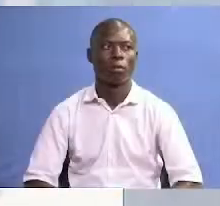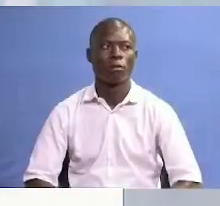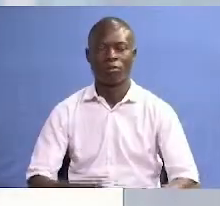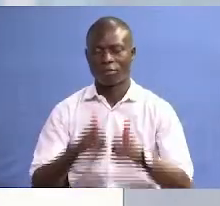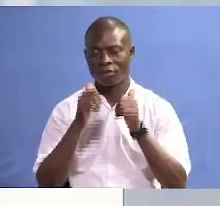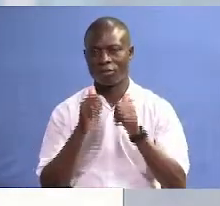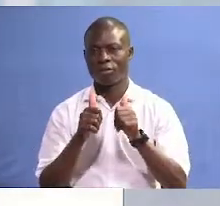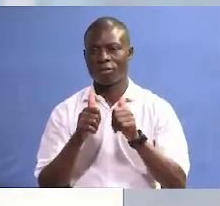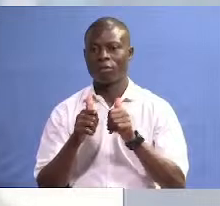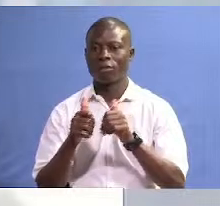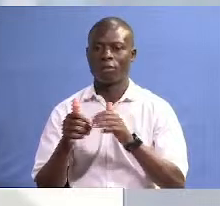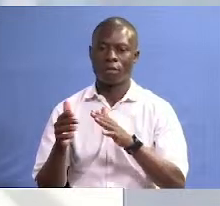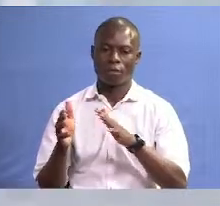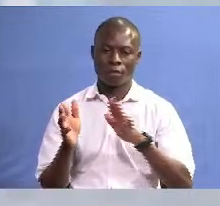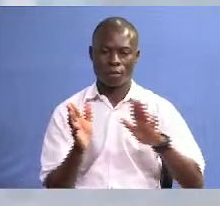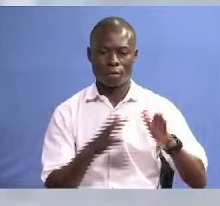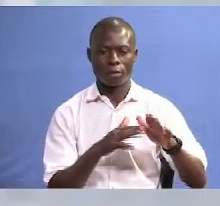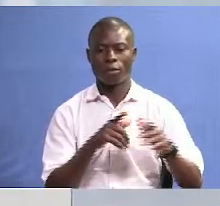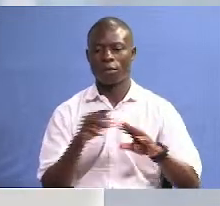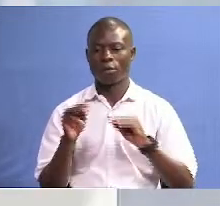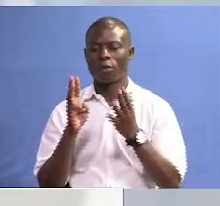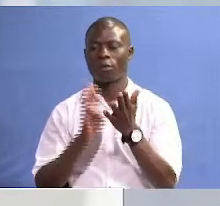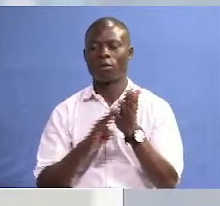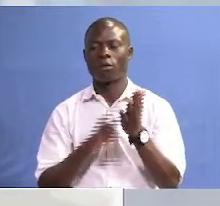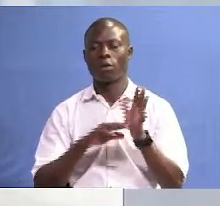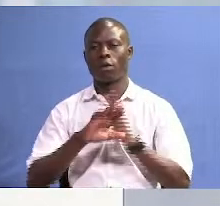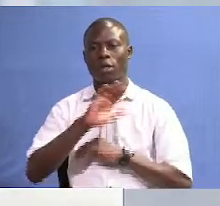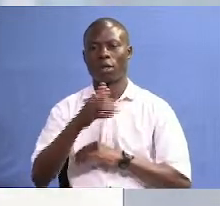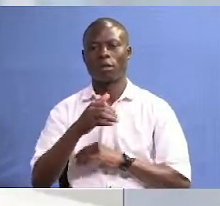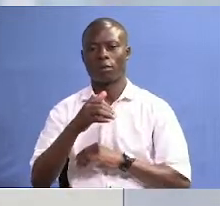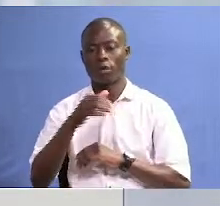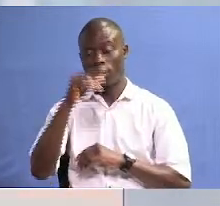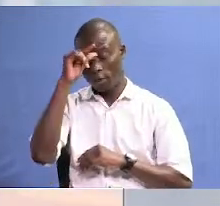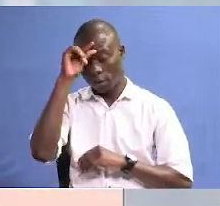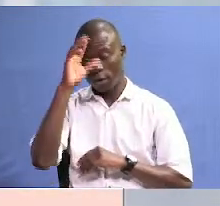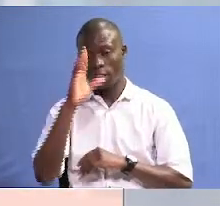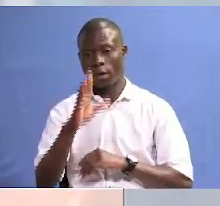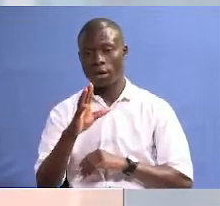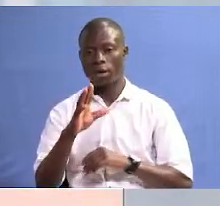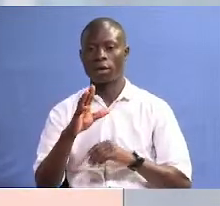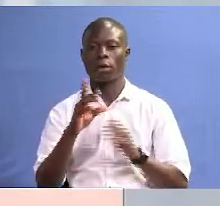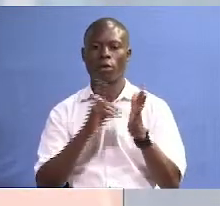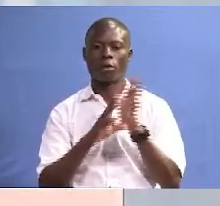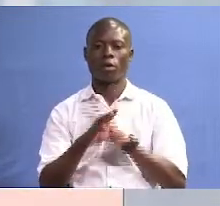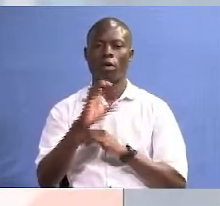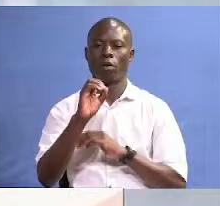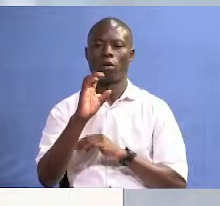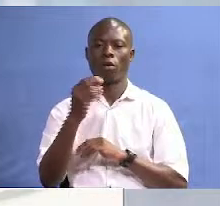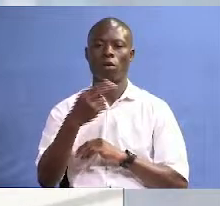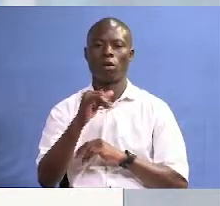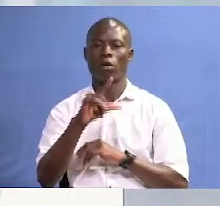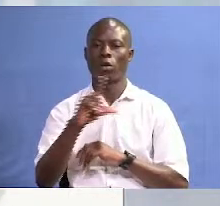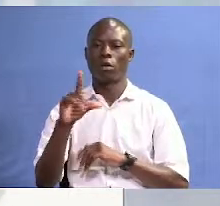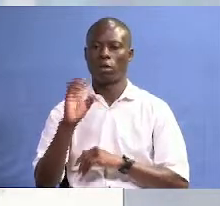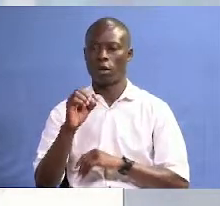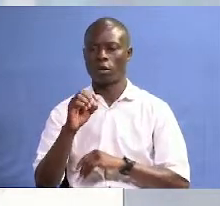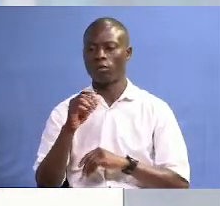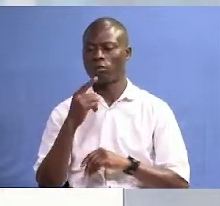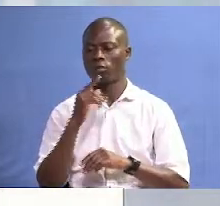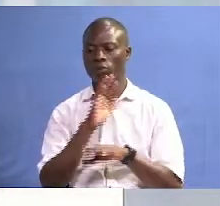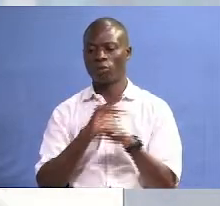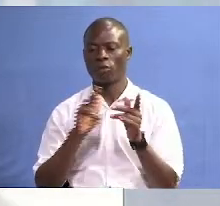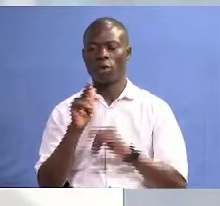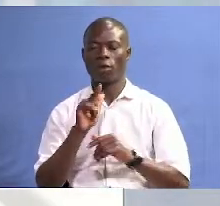Right, now let's switch gears to Migori County. Now, the Migori governor, Dr. Ochilo Ayako, has called upon young people